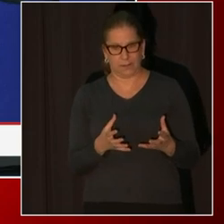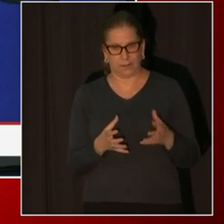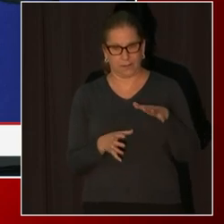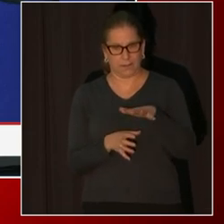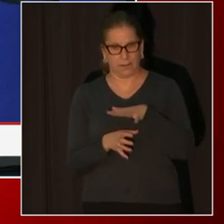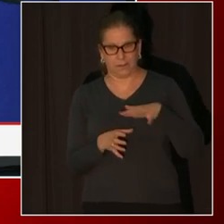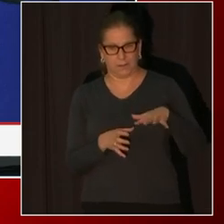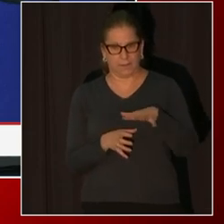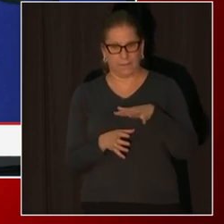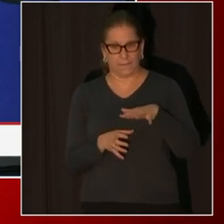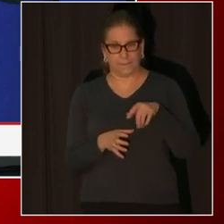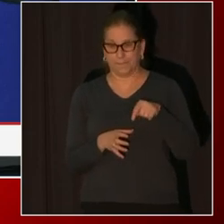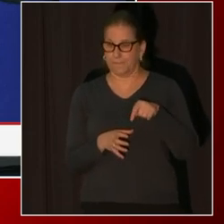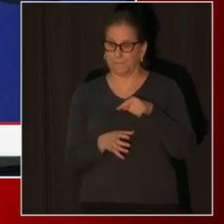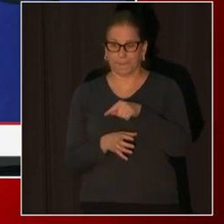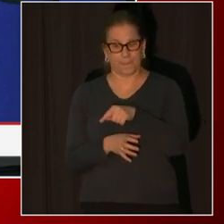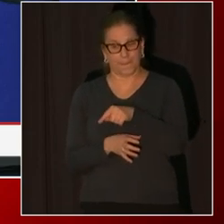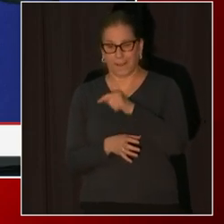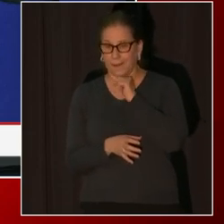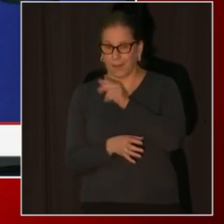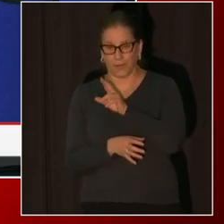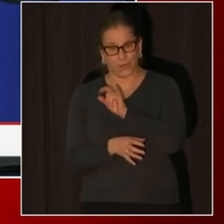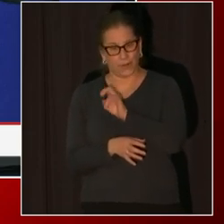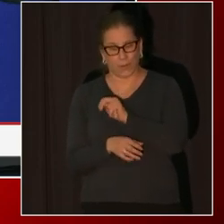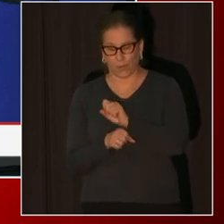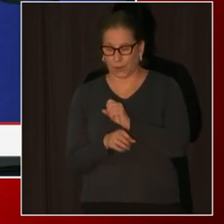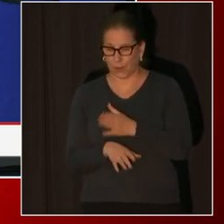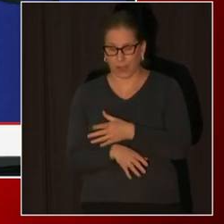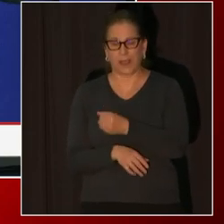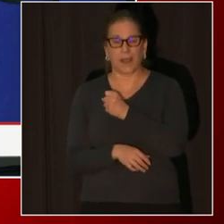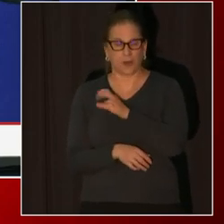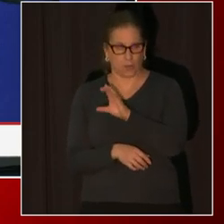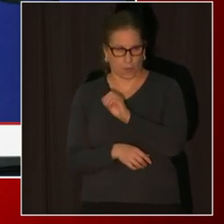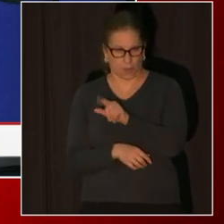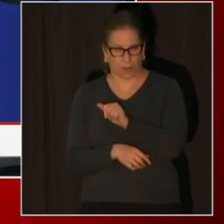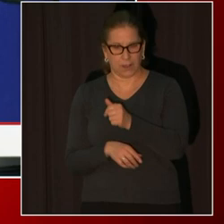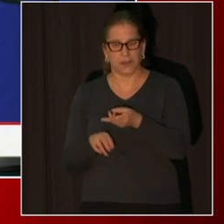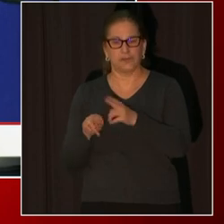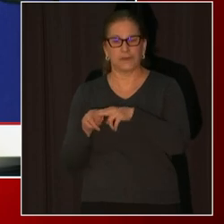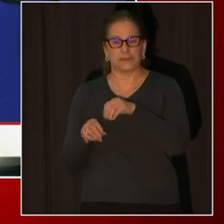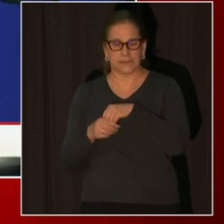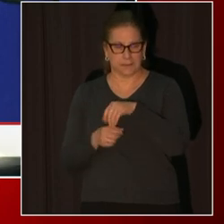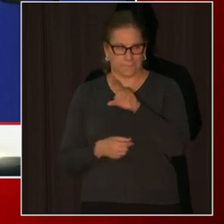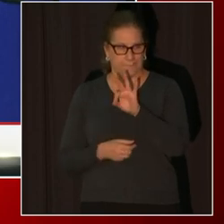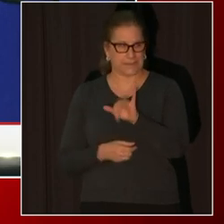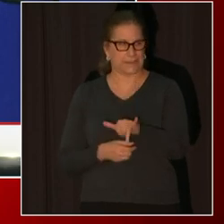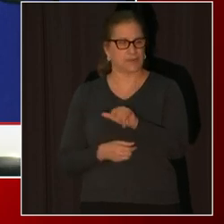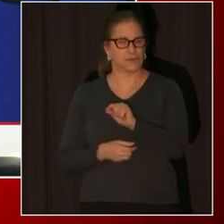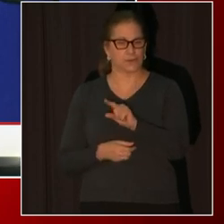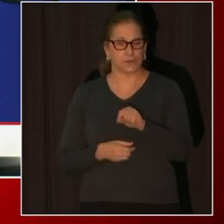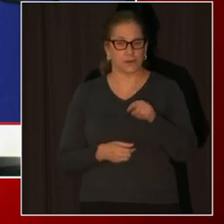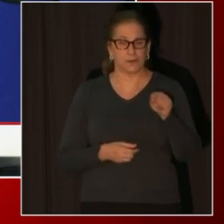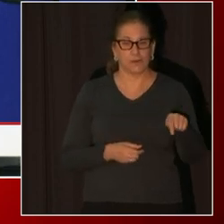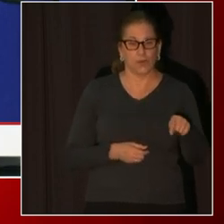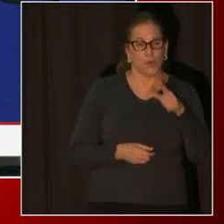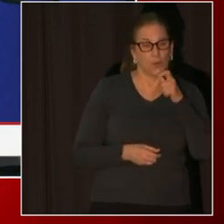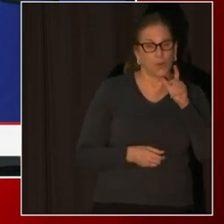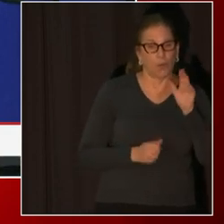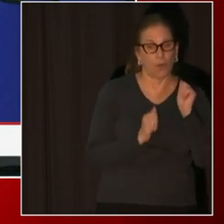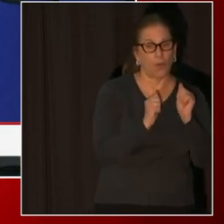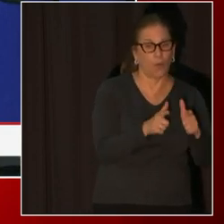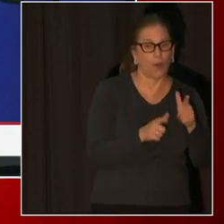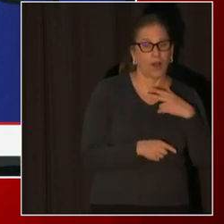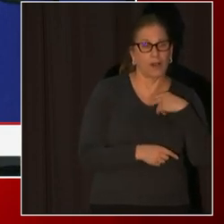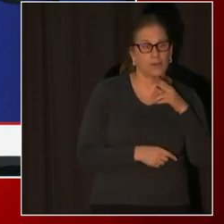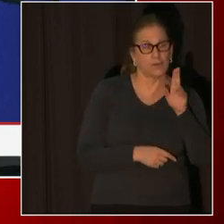non-union employees also received a COLA in fiscal year 20. And every union that had an agreement with us that called for us to pay